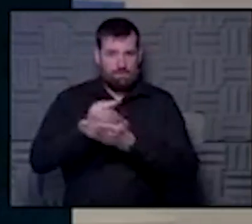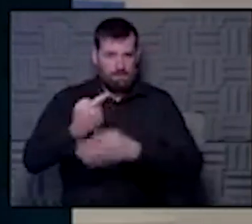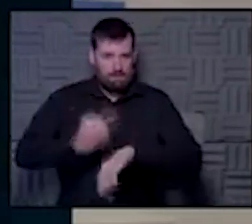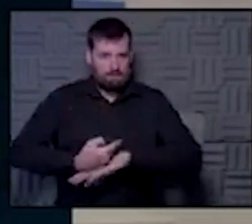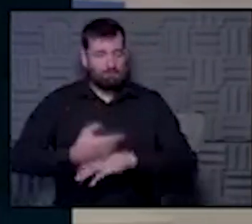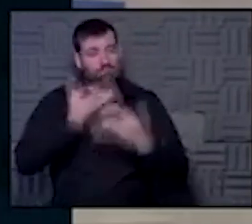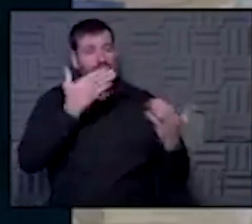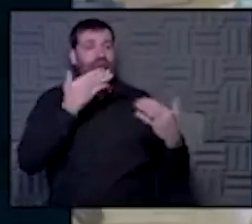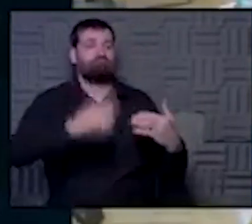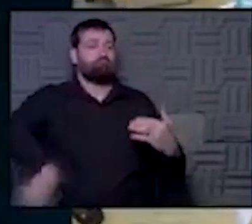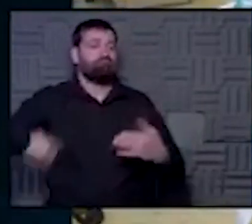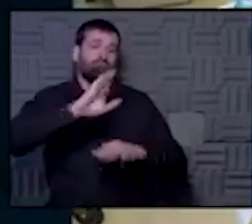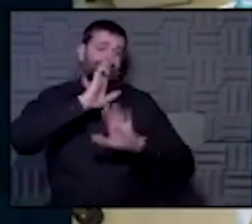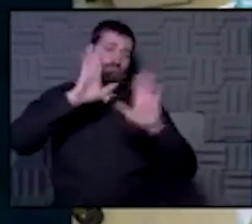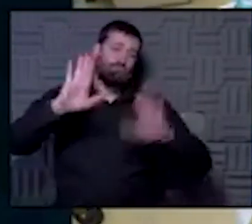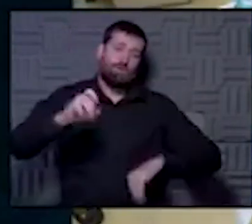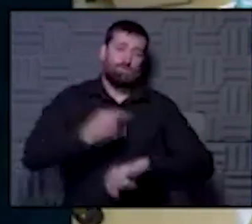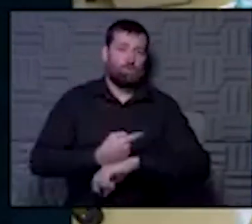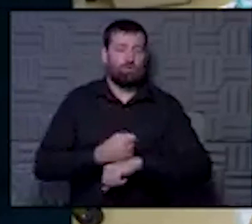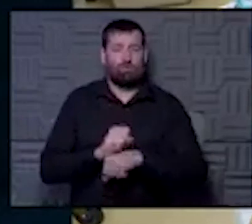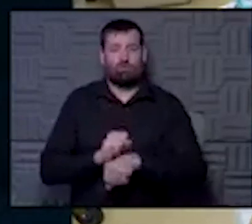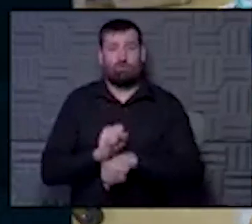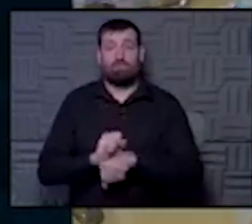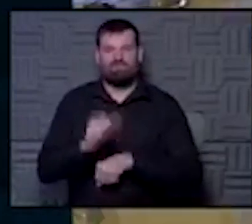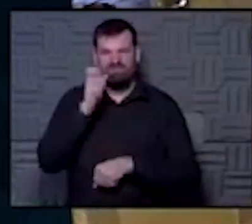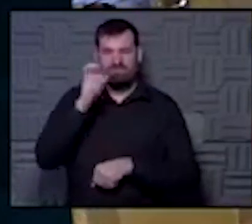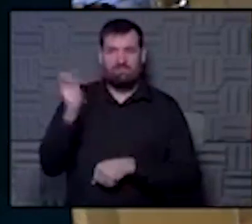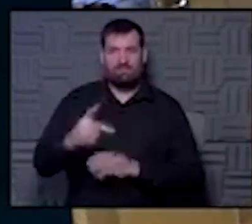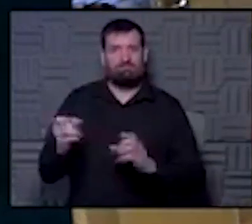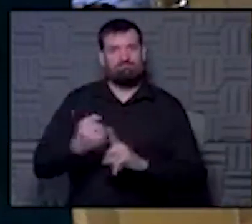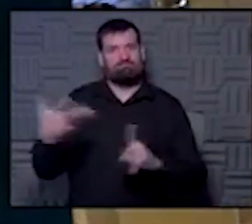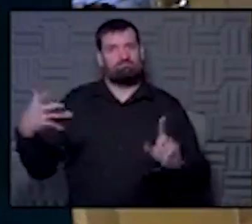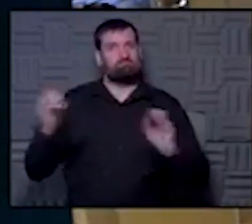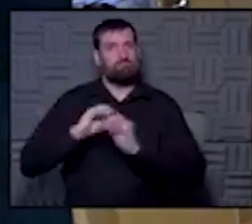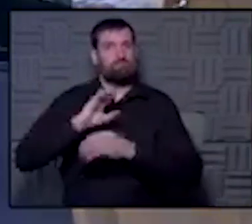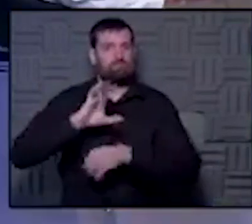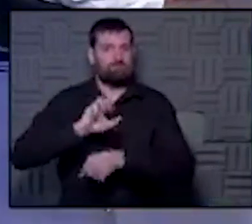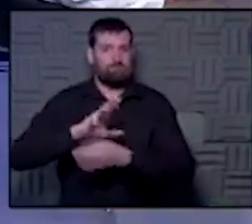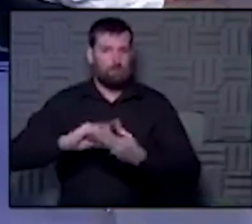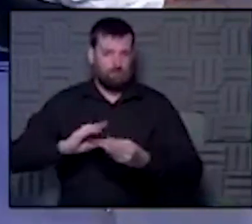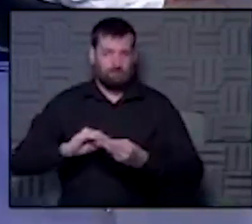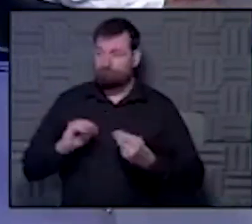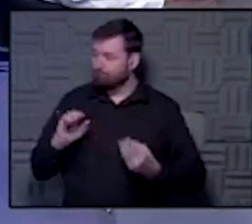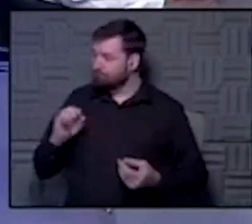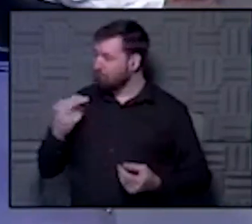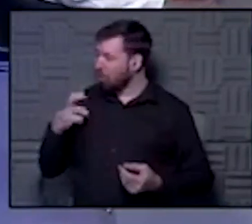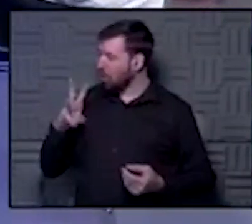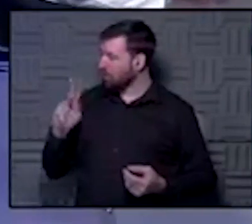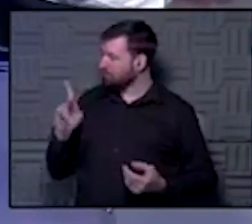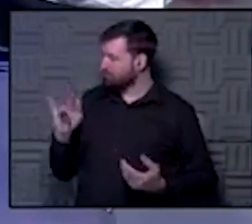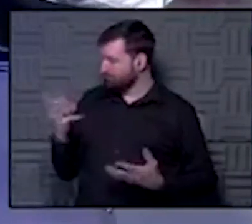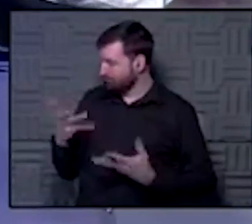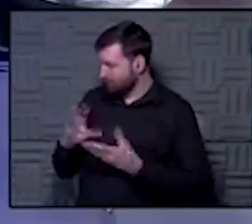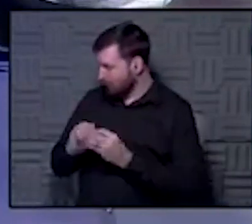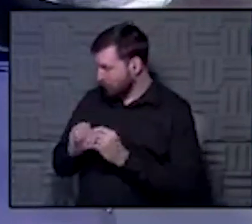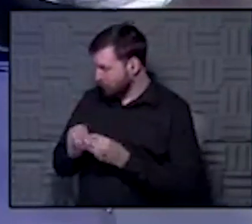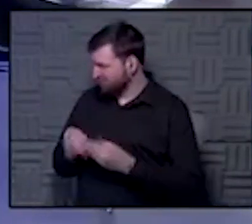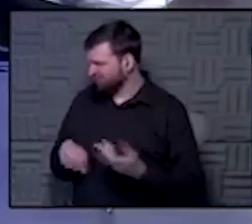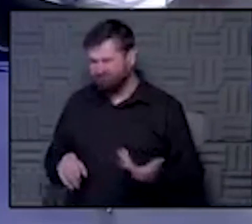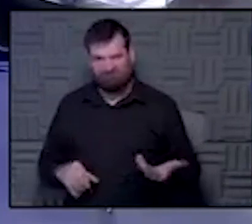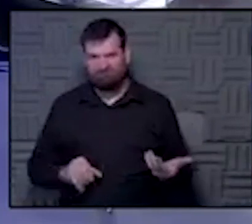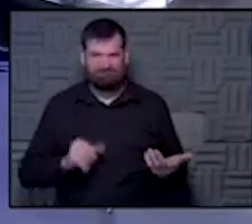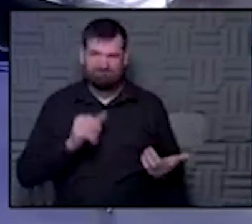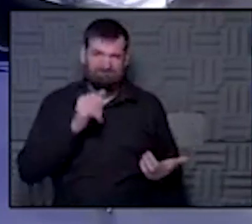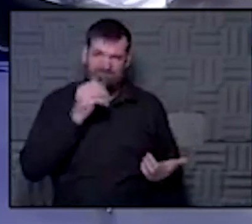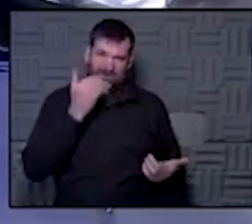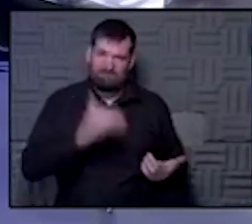for all the great work you do with our patients. We're going to come back to that story more in just a moment. Hawk, how are the numbers? Yeah, not good. Yeah, not good. You know, it's